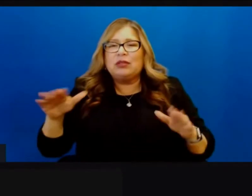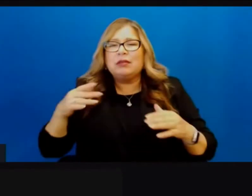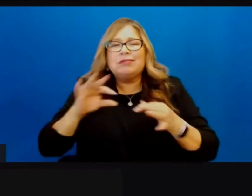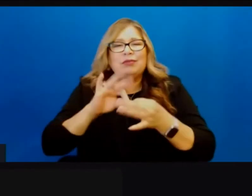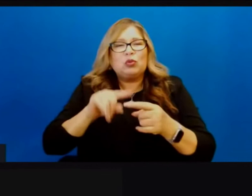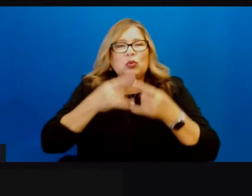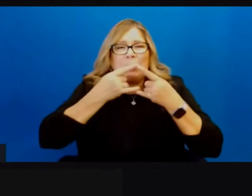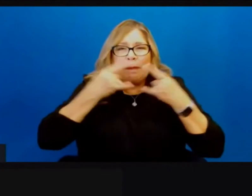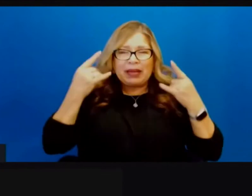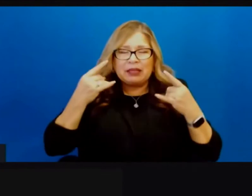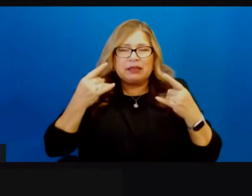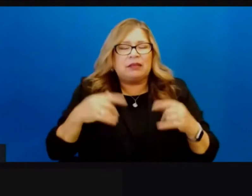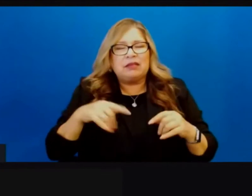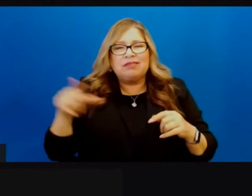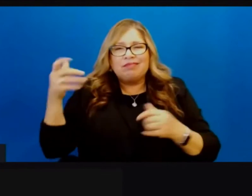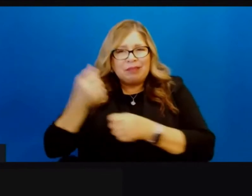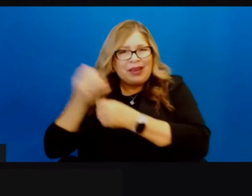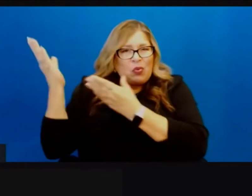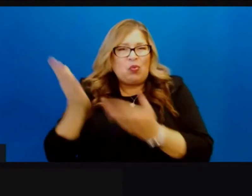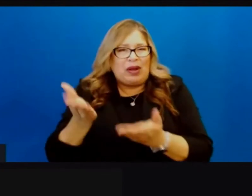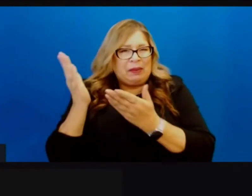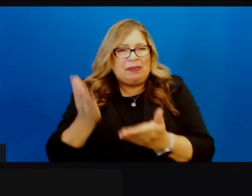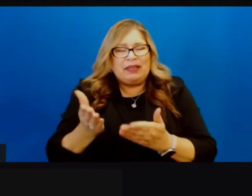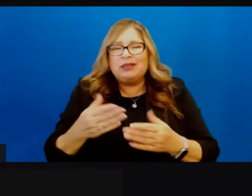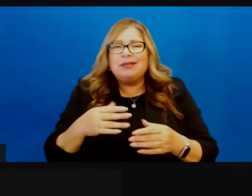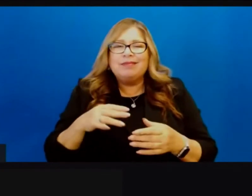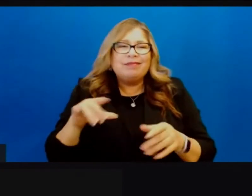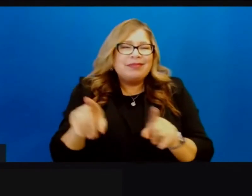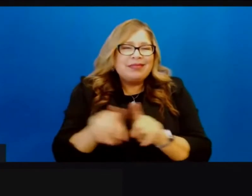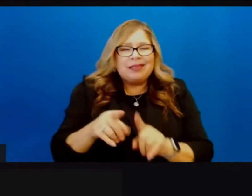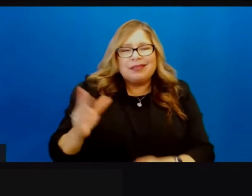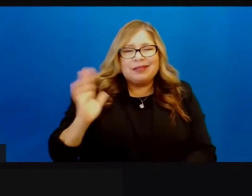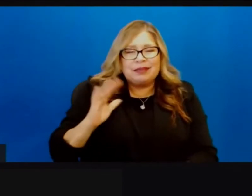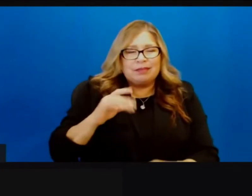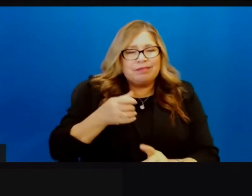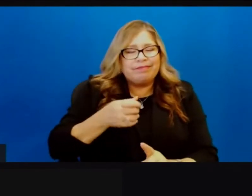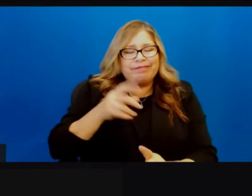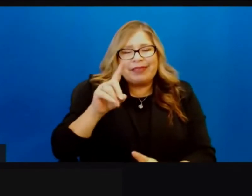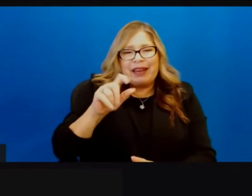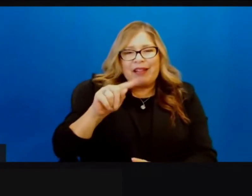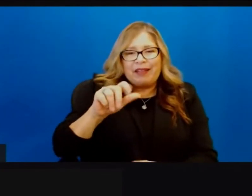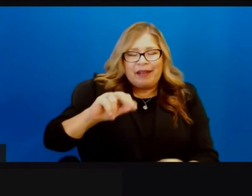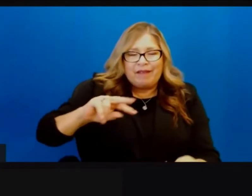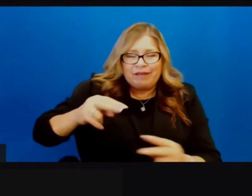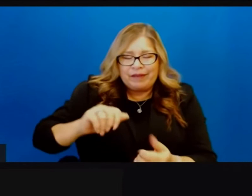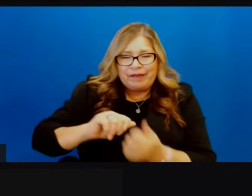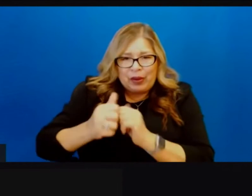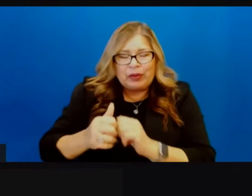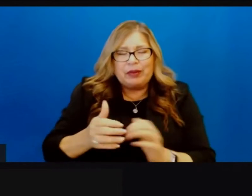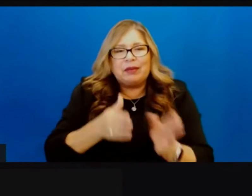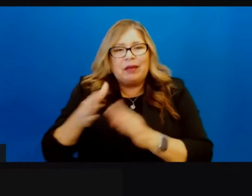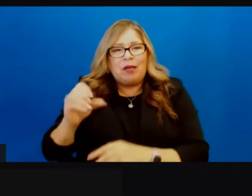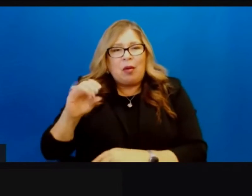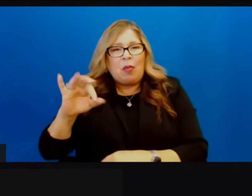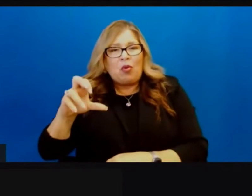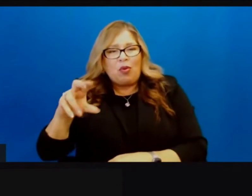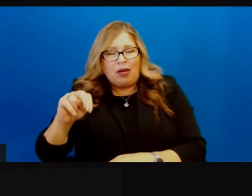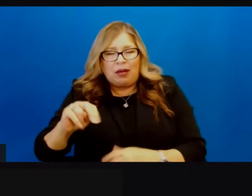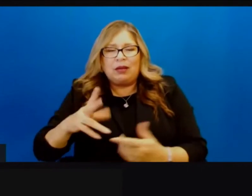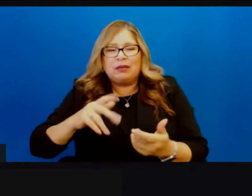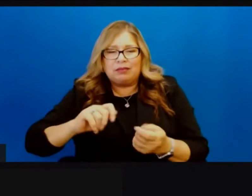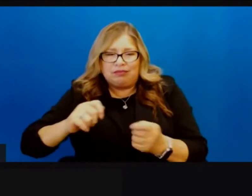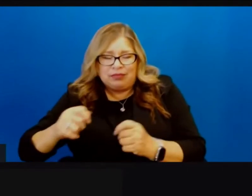Omicron, I think the distinction among those groups